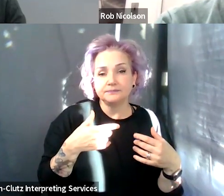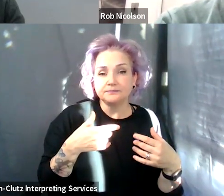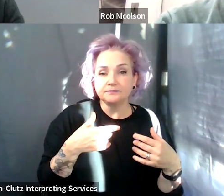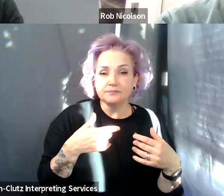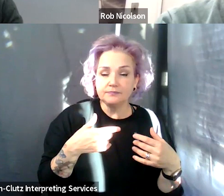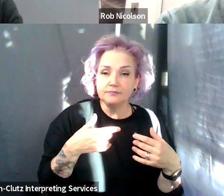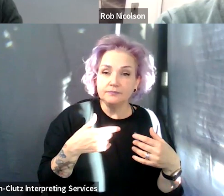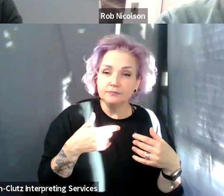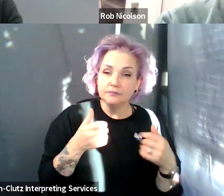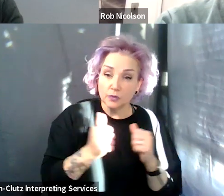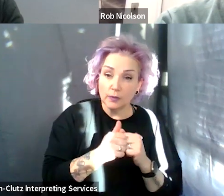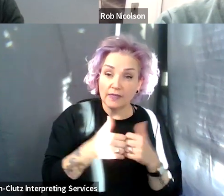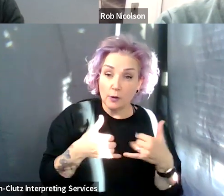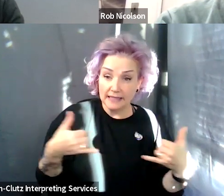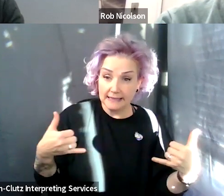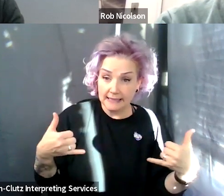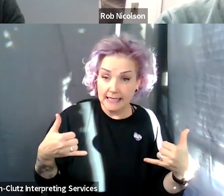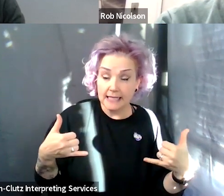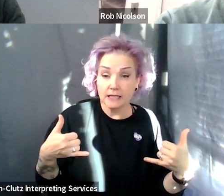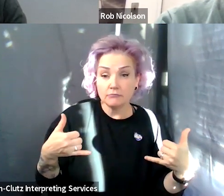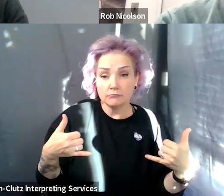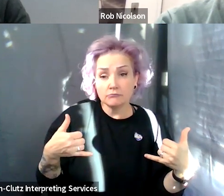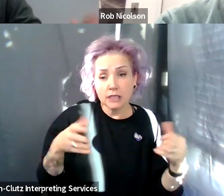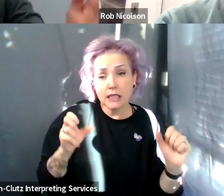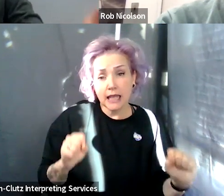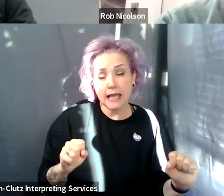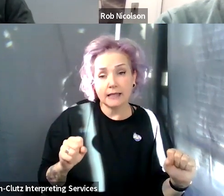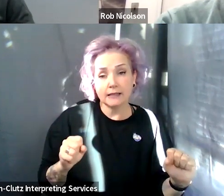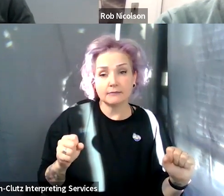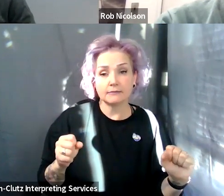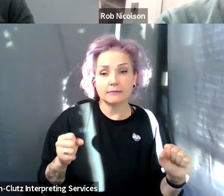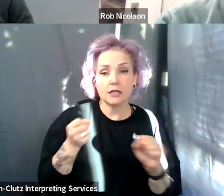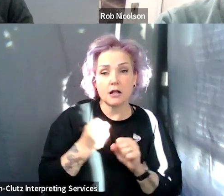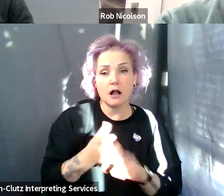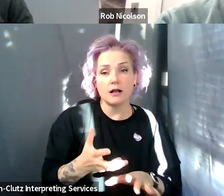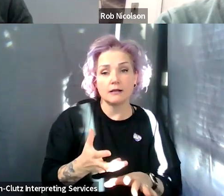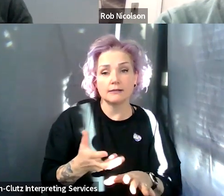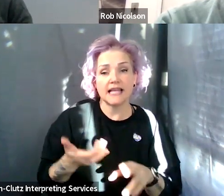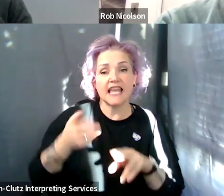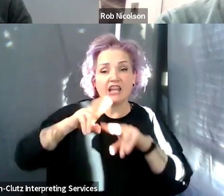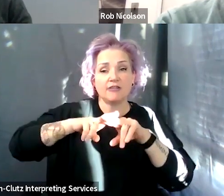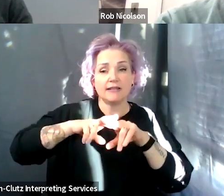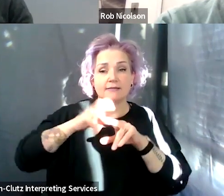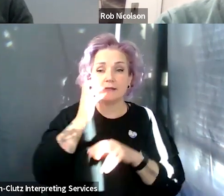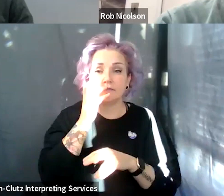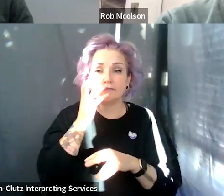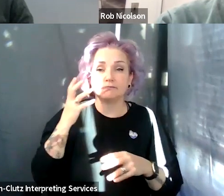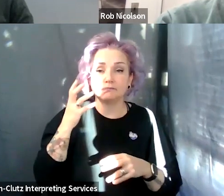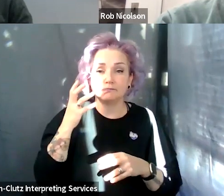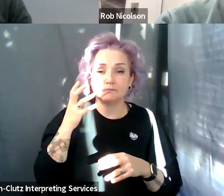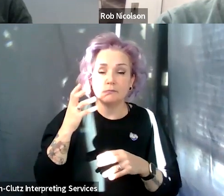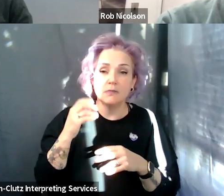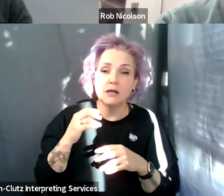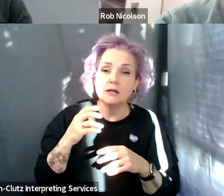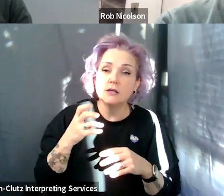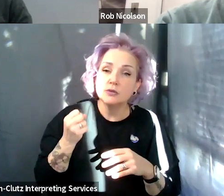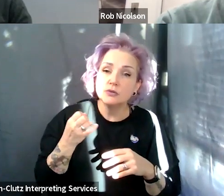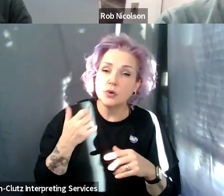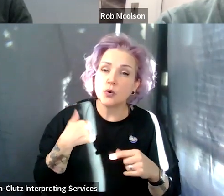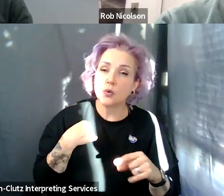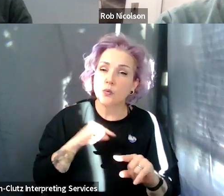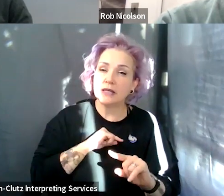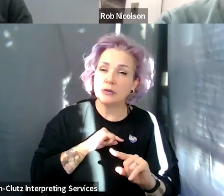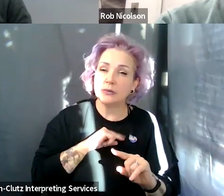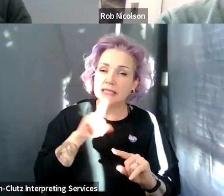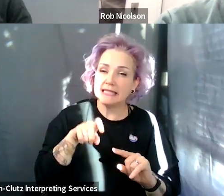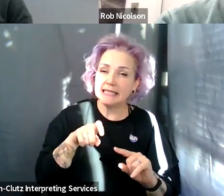inflammation. Now, the one thing that I would say is, to really be able to answer this, we would need to see sort of